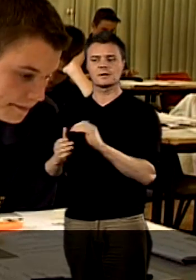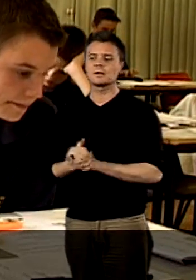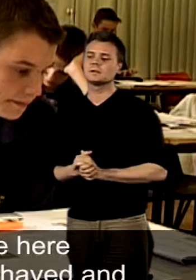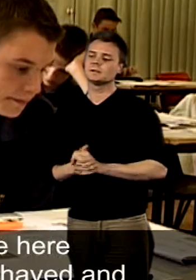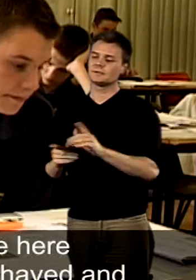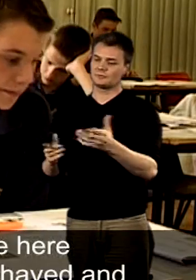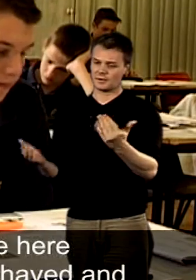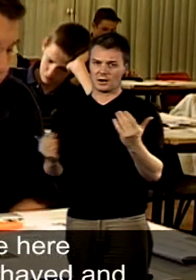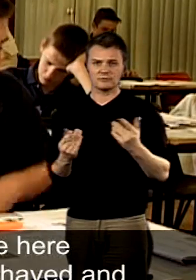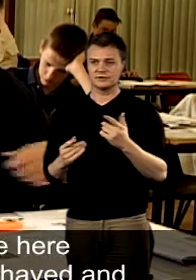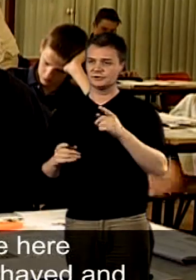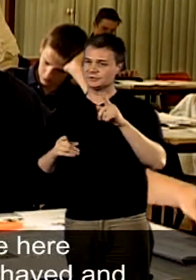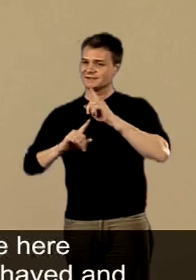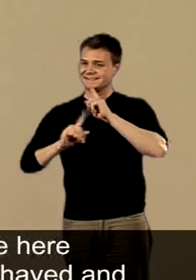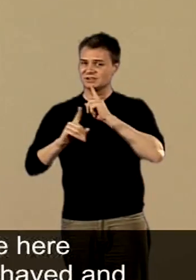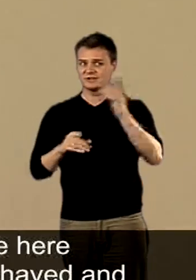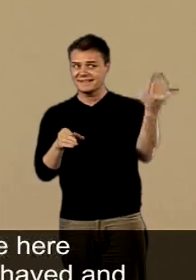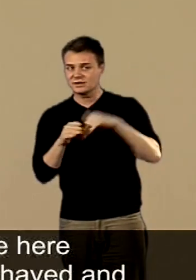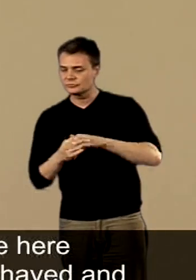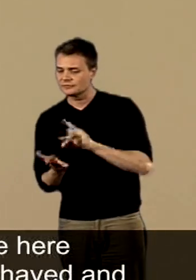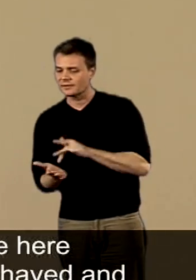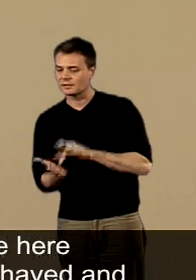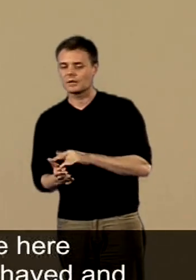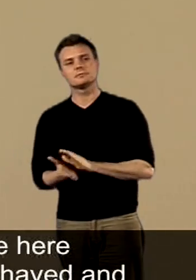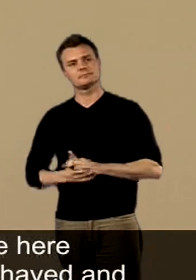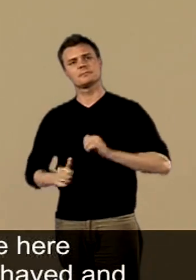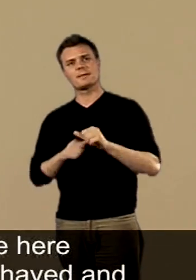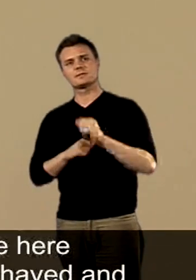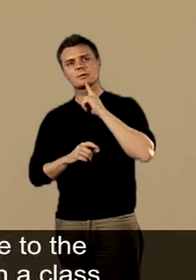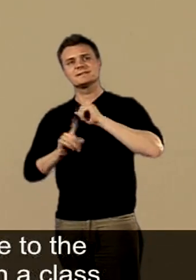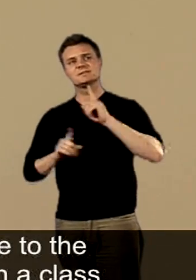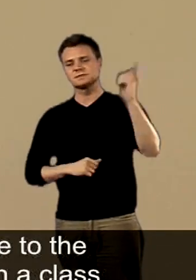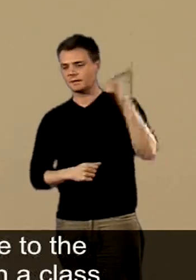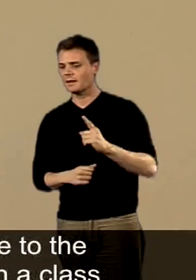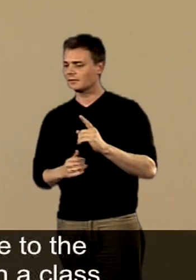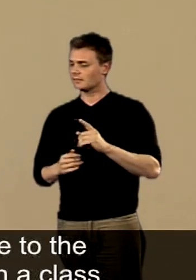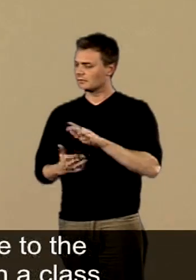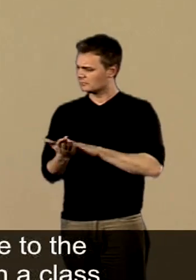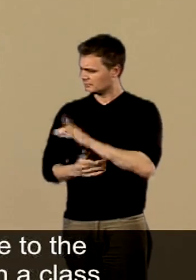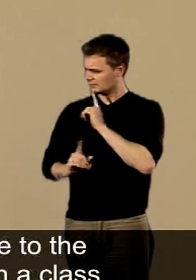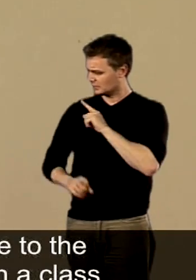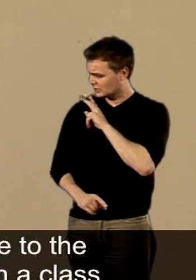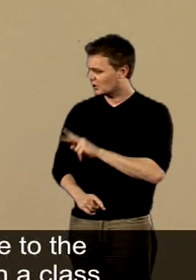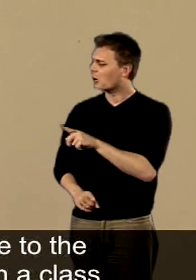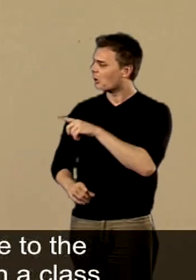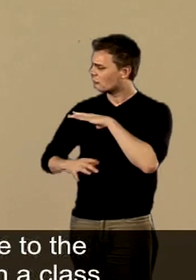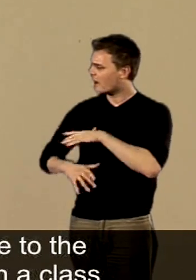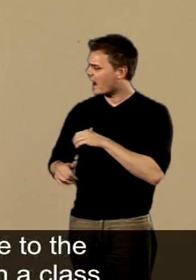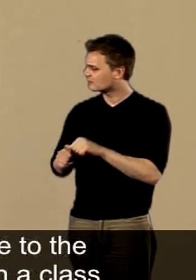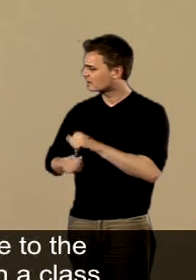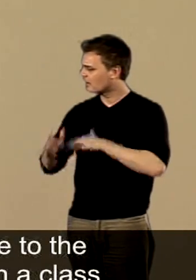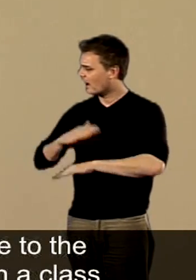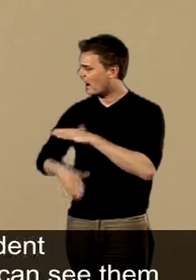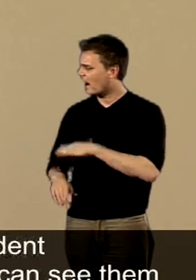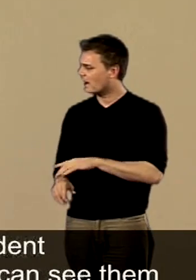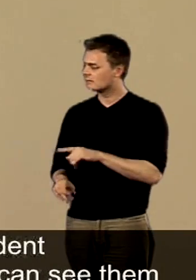Centre. It's a lot better when teachers come here because the students are better behaved and relaxed more. They see a different side to the student that usually